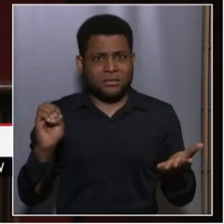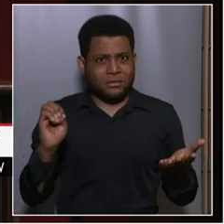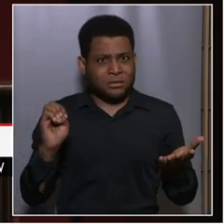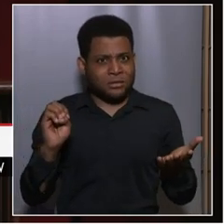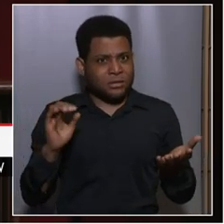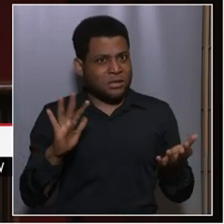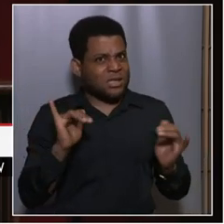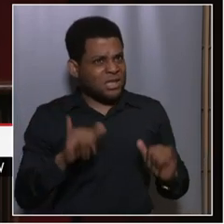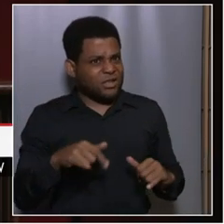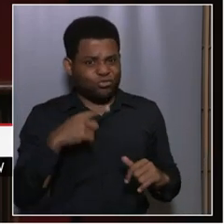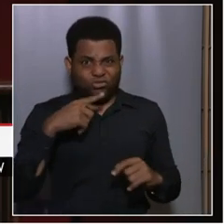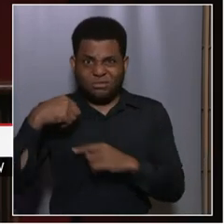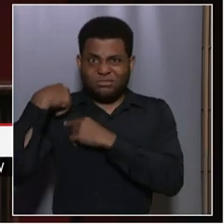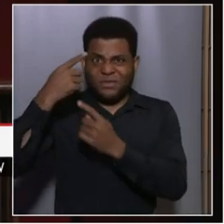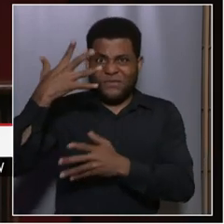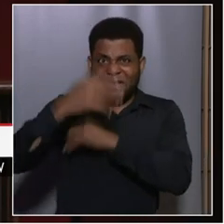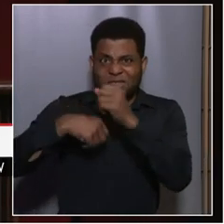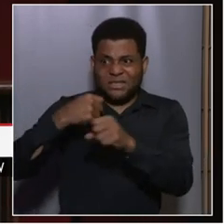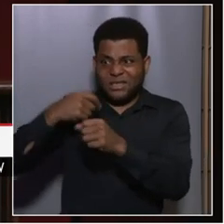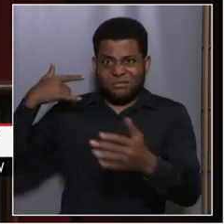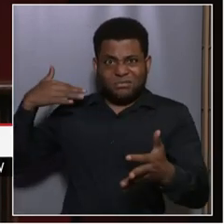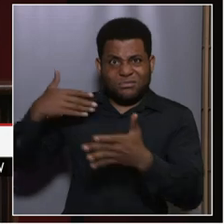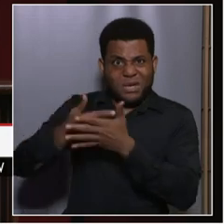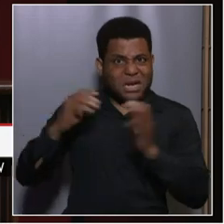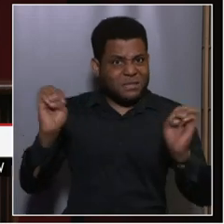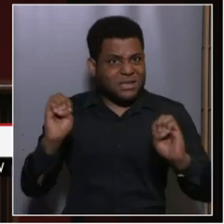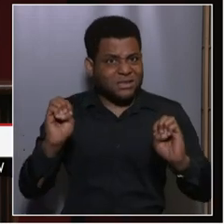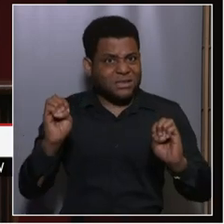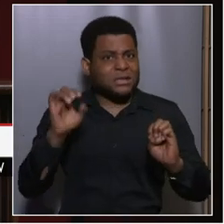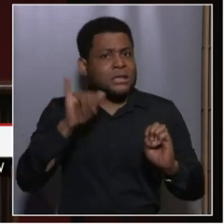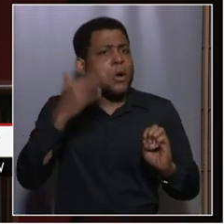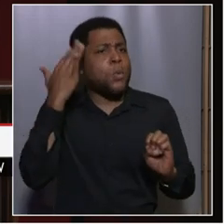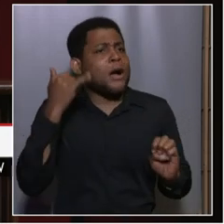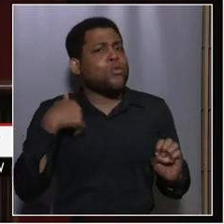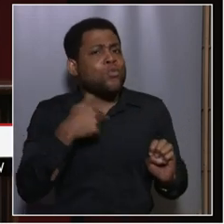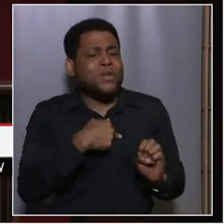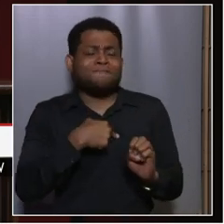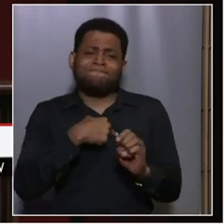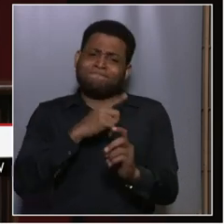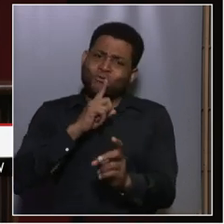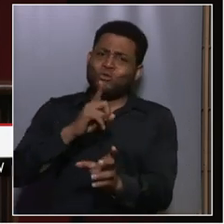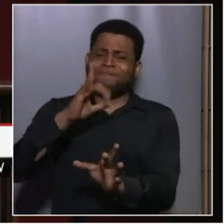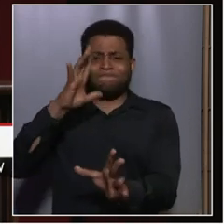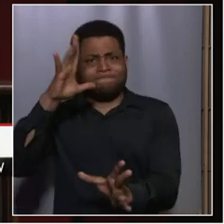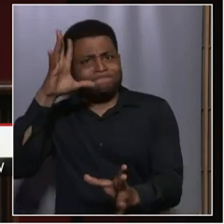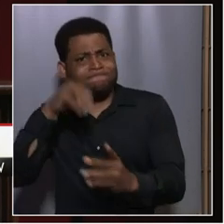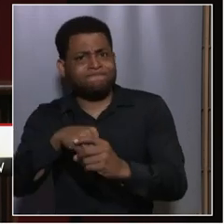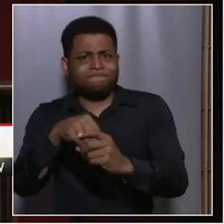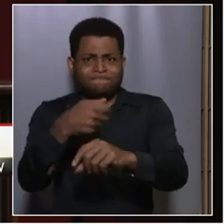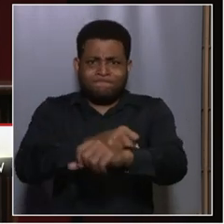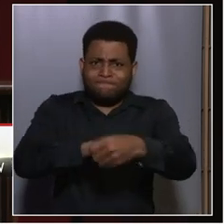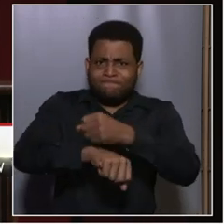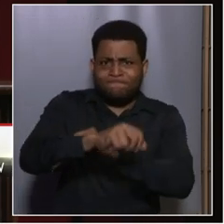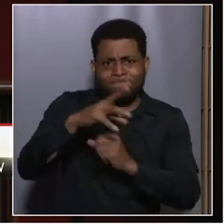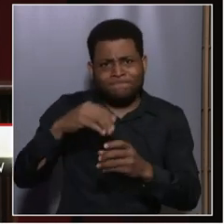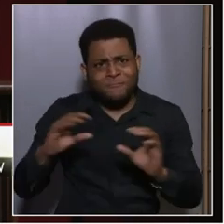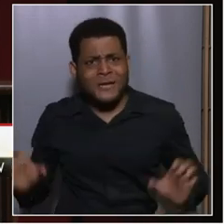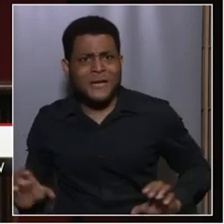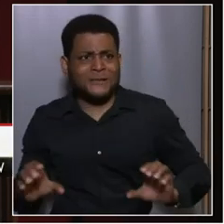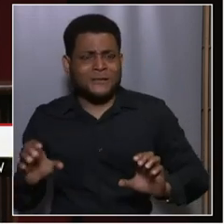robust violence intervention programs in America. And that's you. So give yourselves a round of